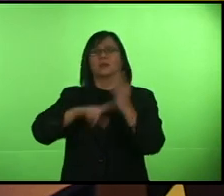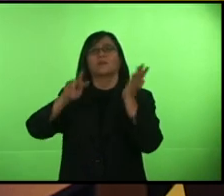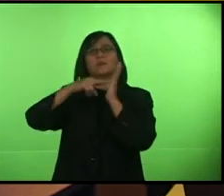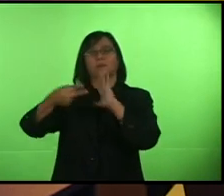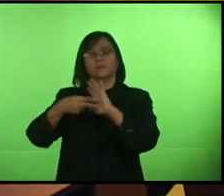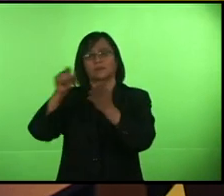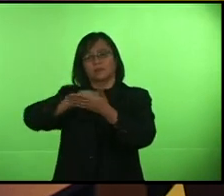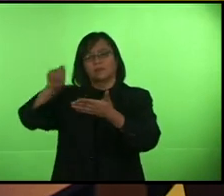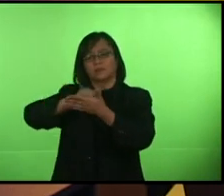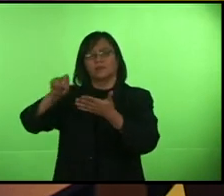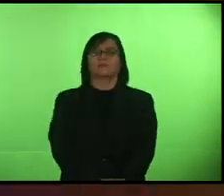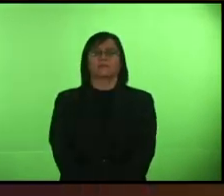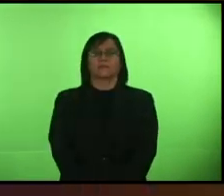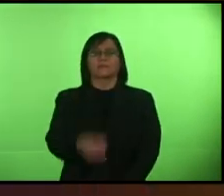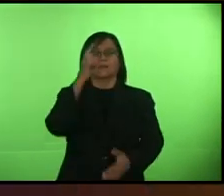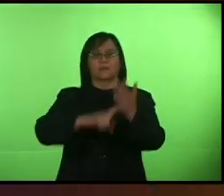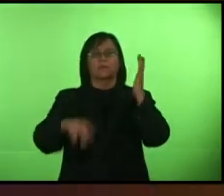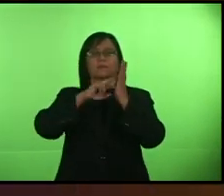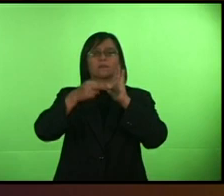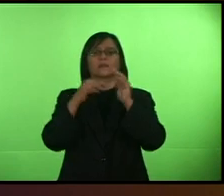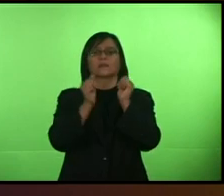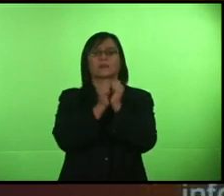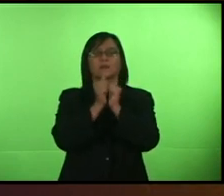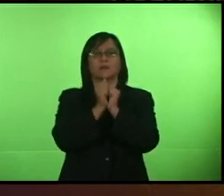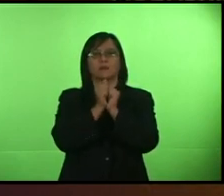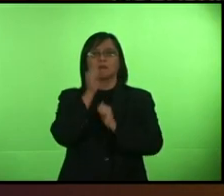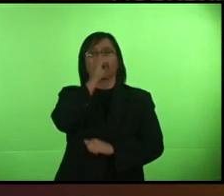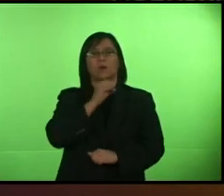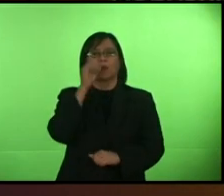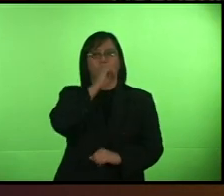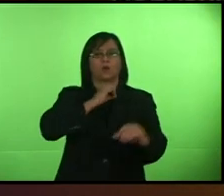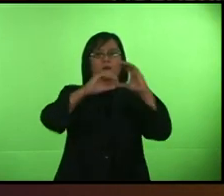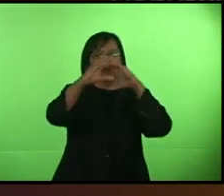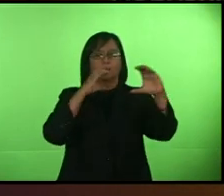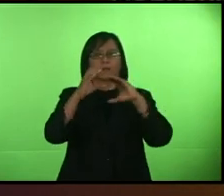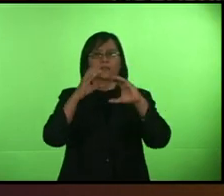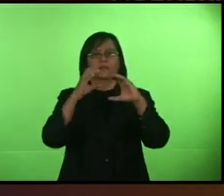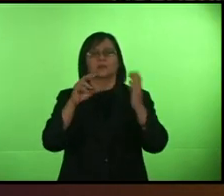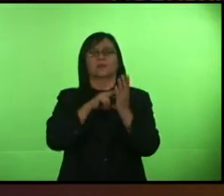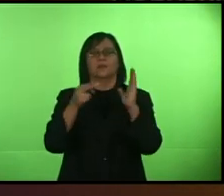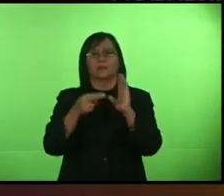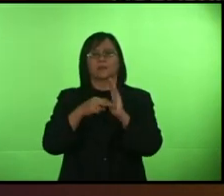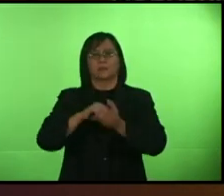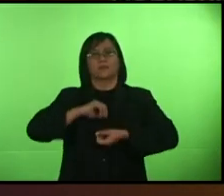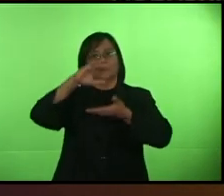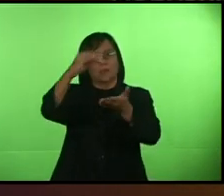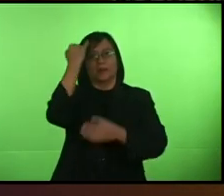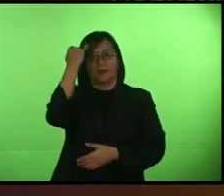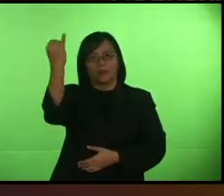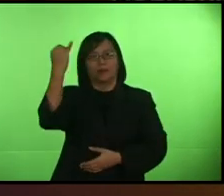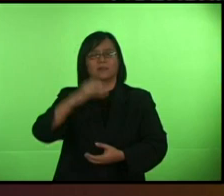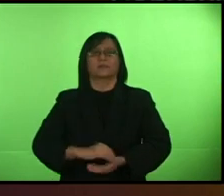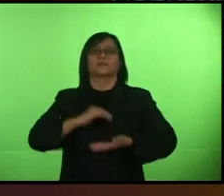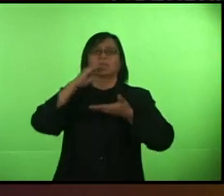written communication? Okay. Now, what do you mean by oral communication? It means that conveying